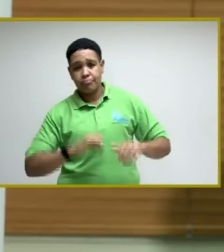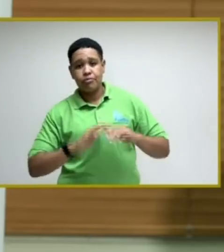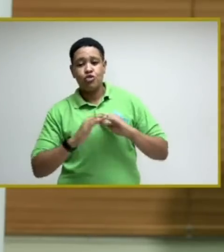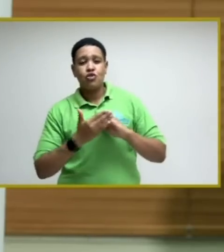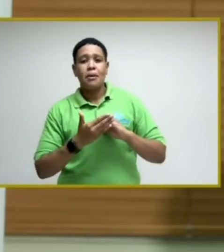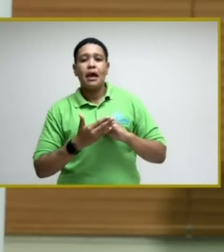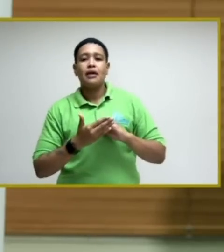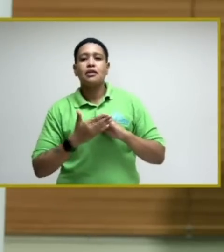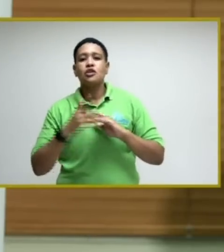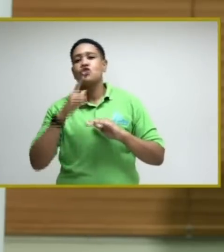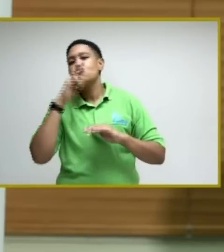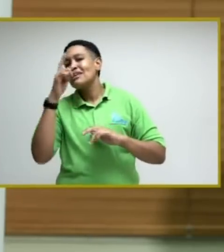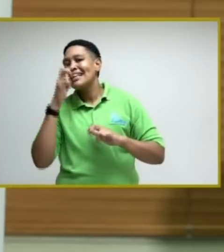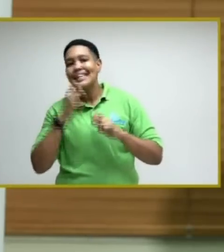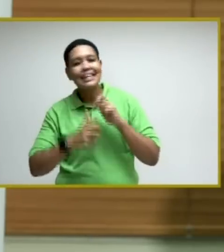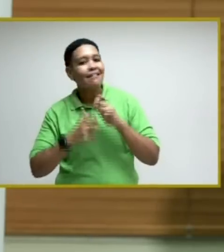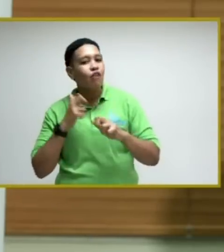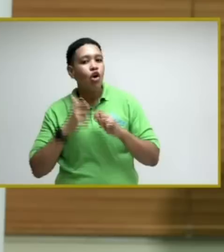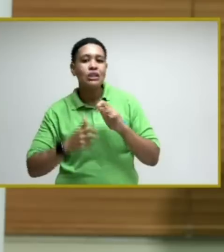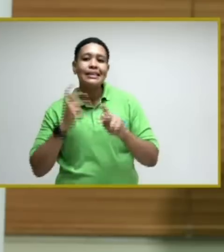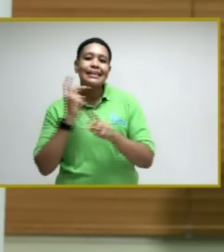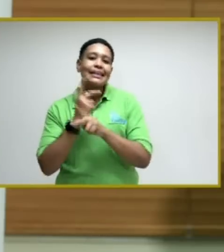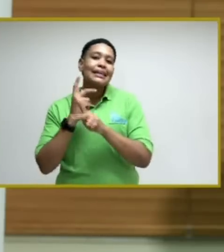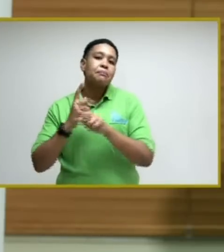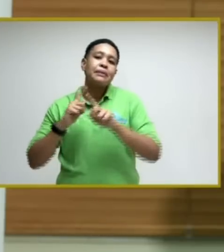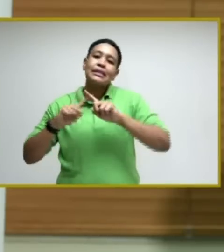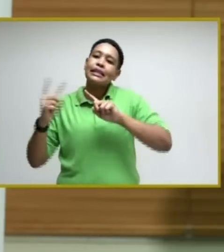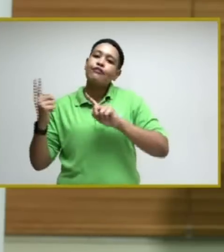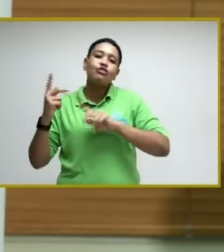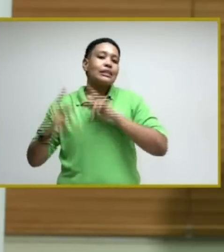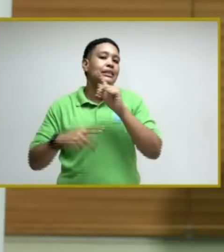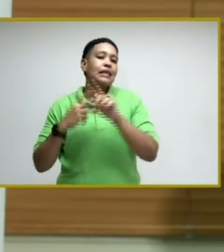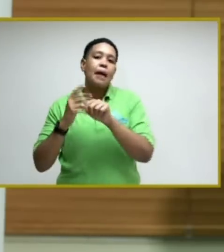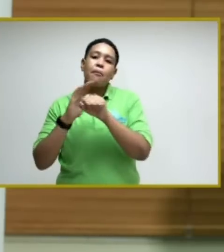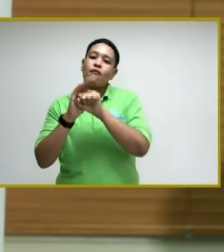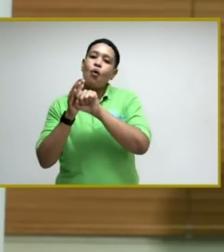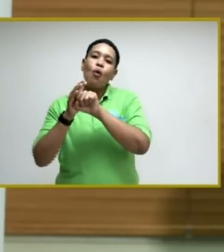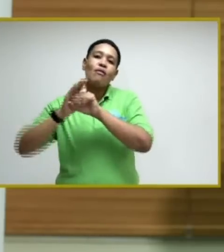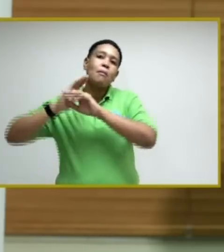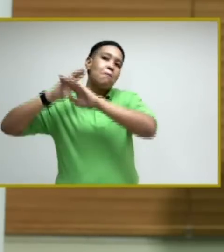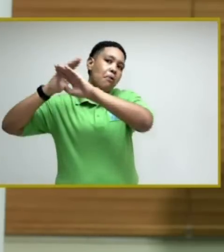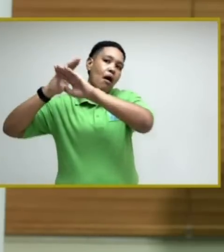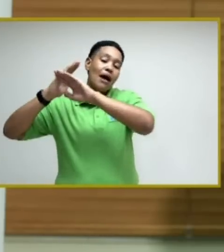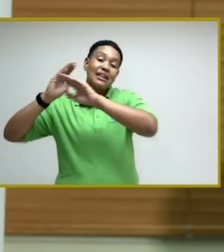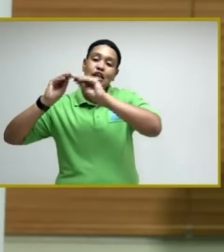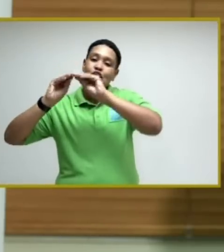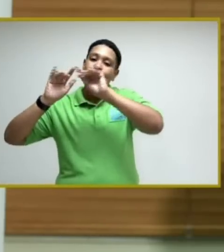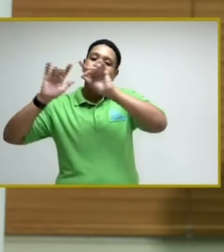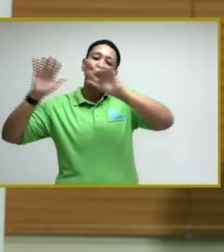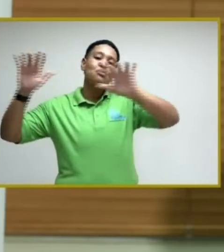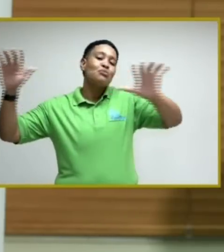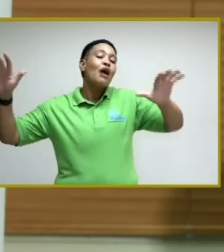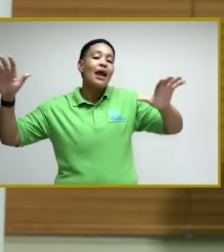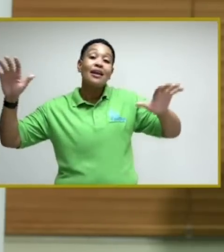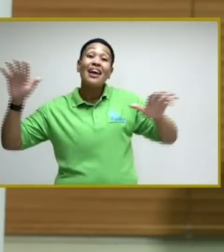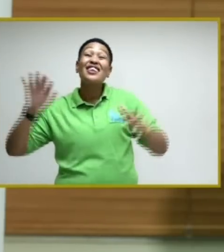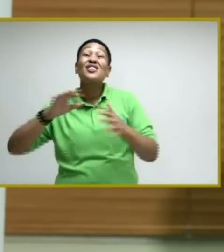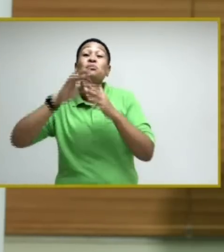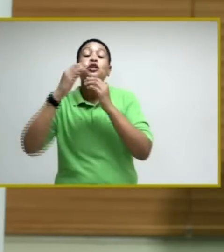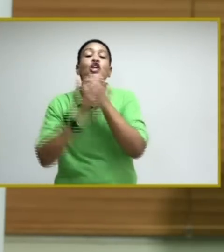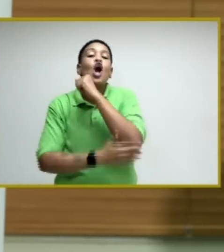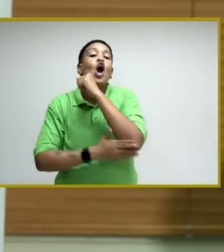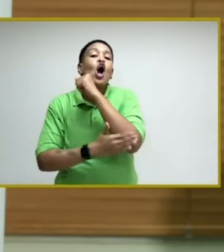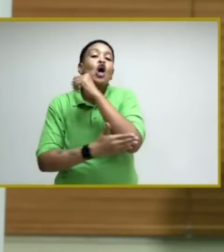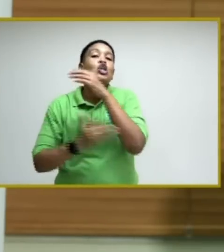out variant strains as they spread across the globe, and certainly in countries that we are close to by virtue